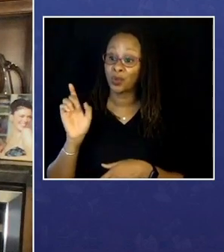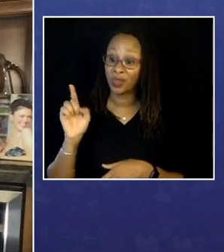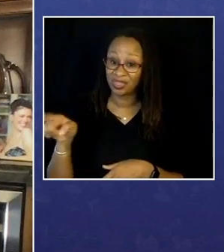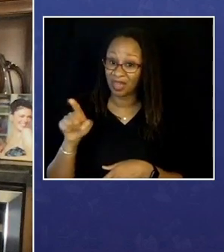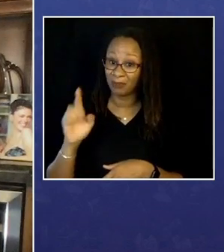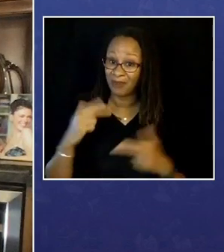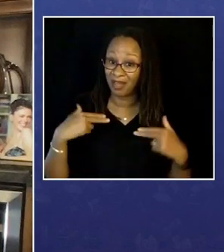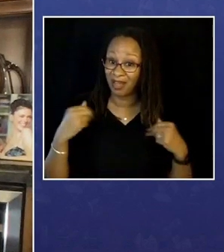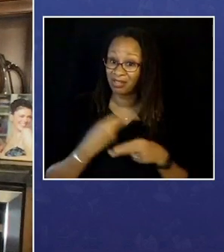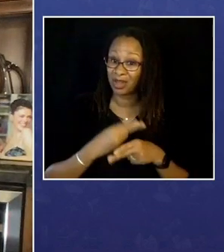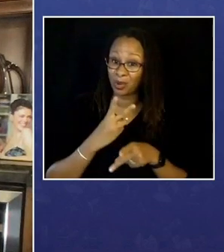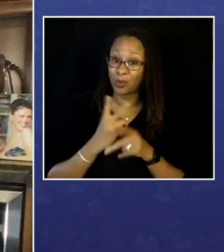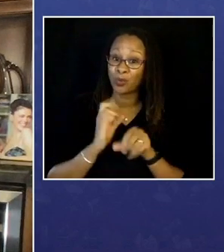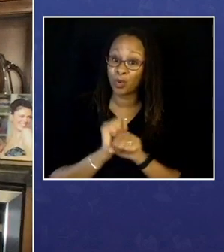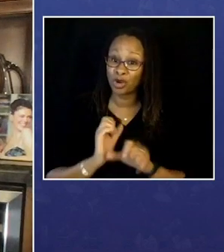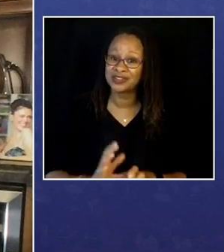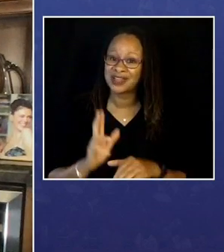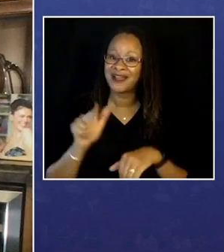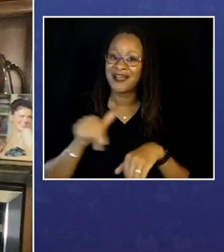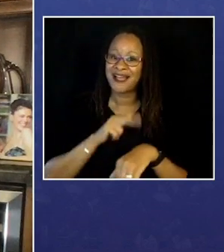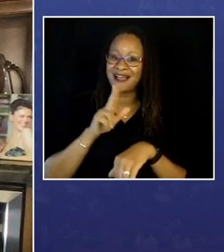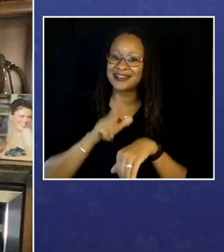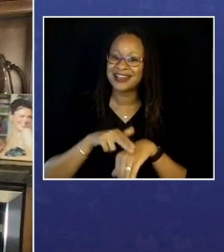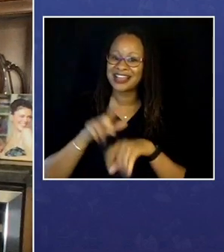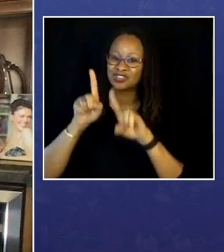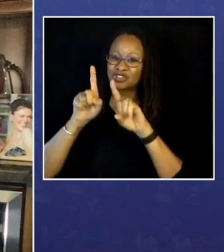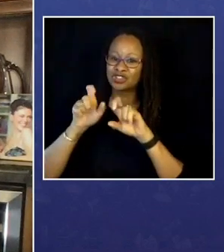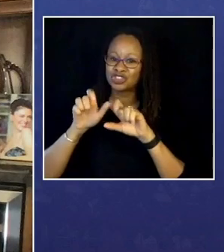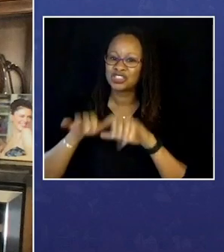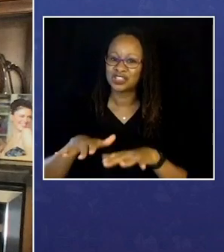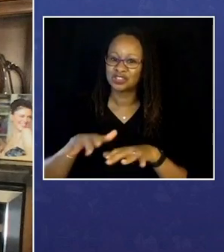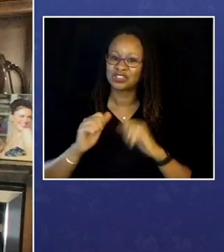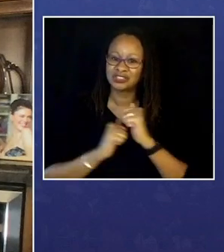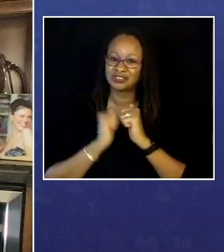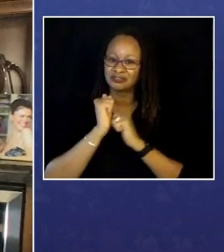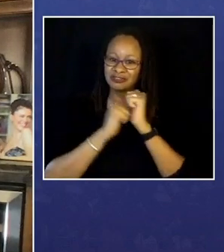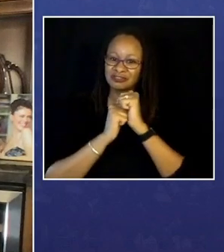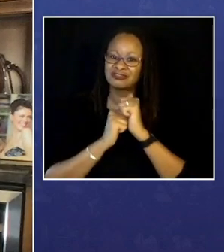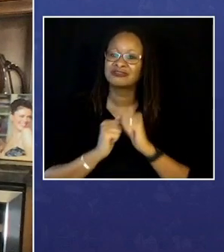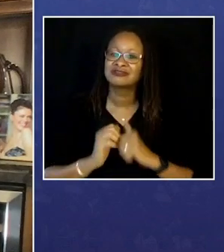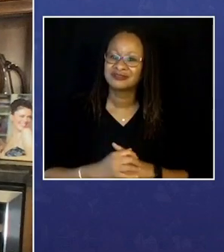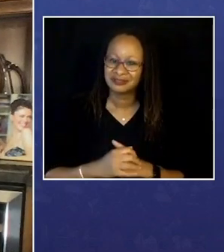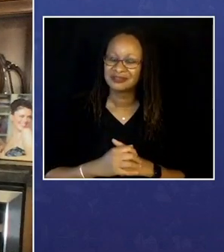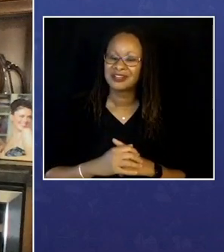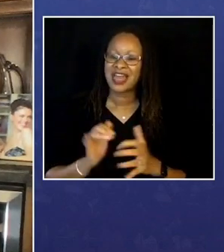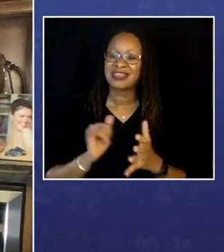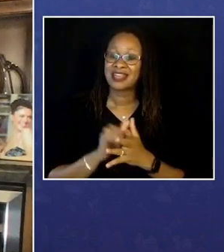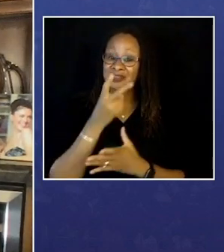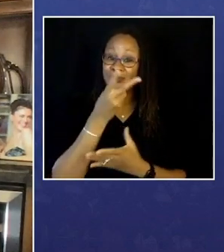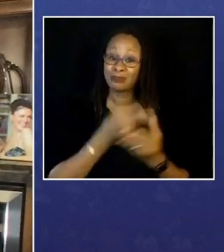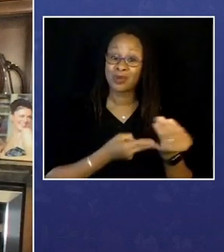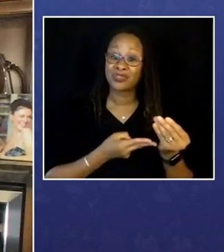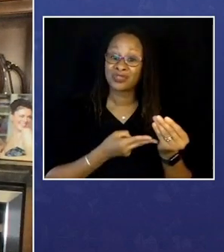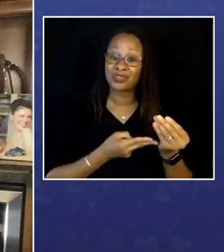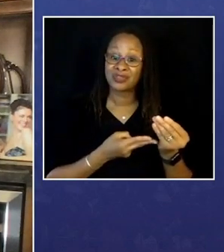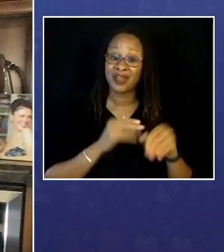our healthcare workers a national testing infrastructure that is